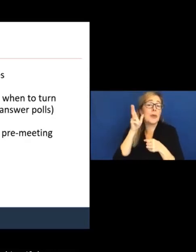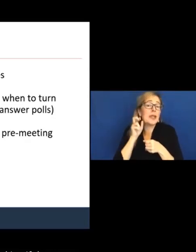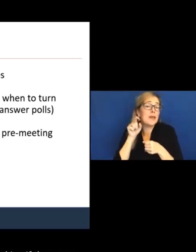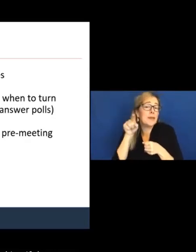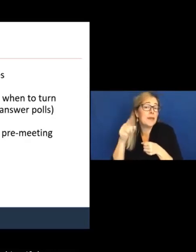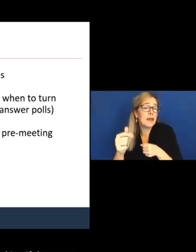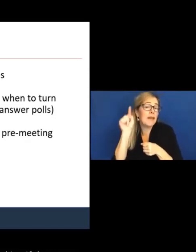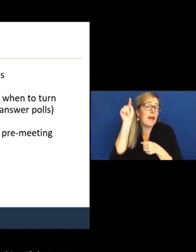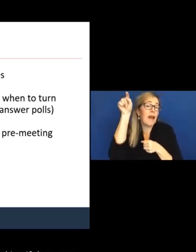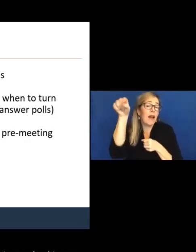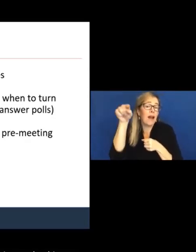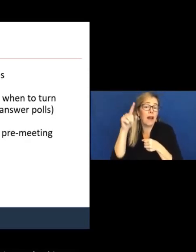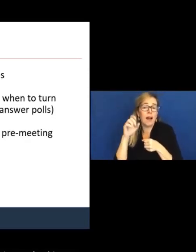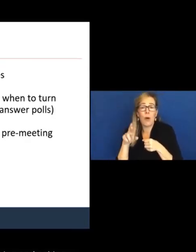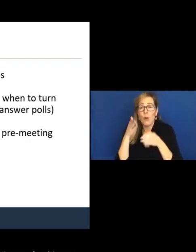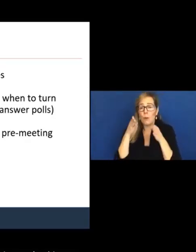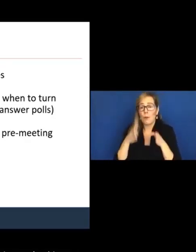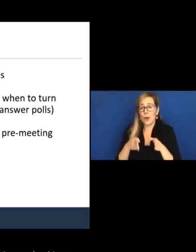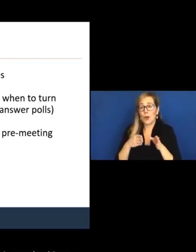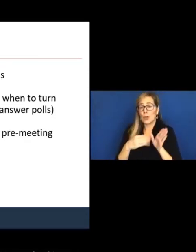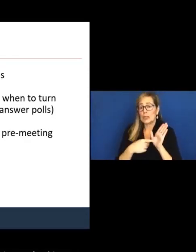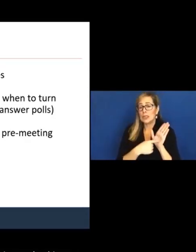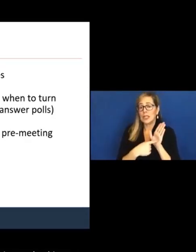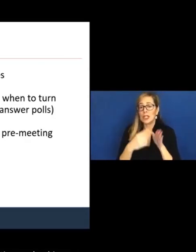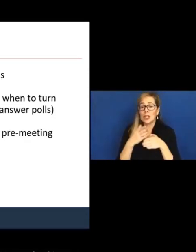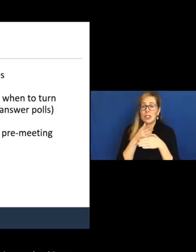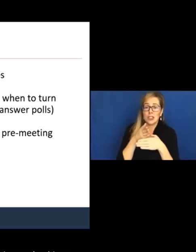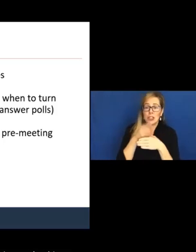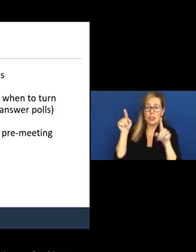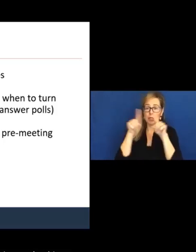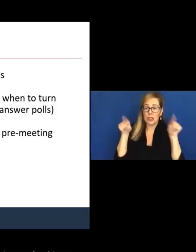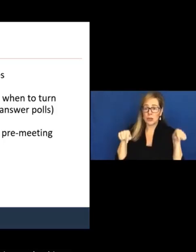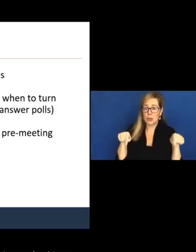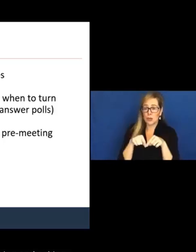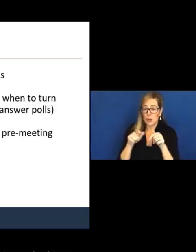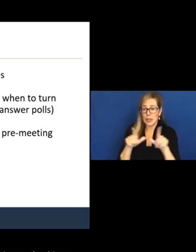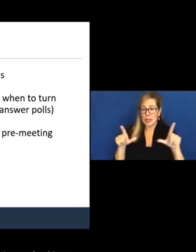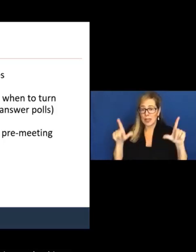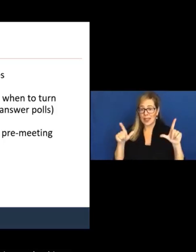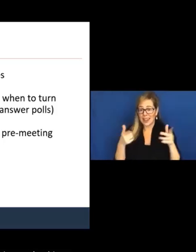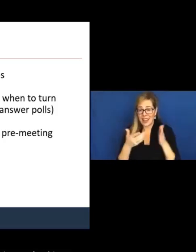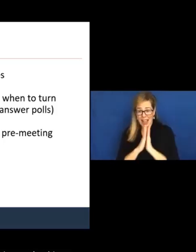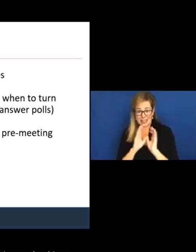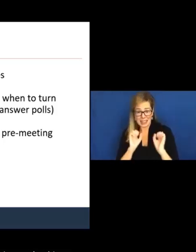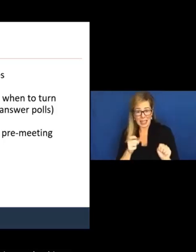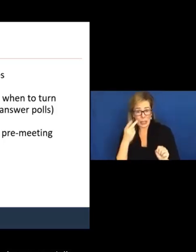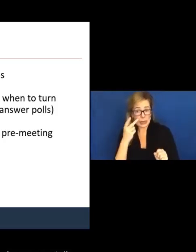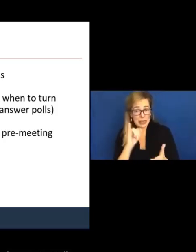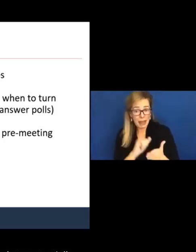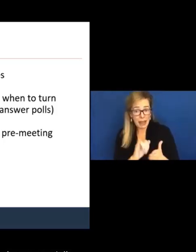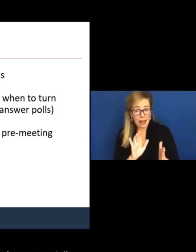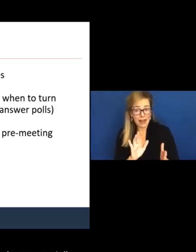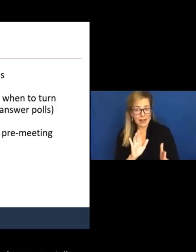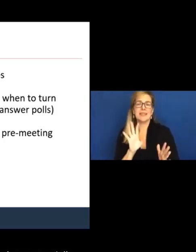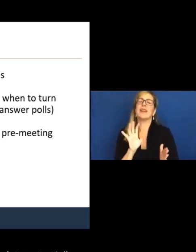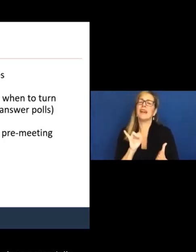or someone is sharing their screen in a virtual meeting and asking if you can see that. That's what we're talking about